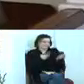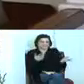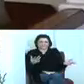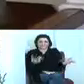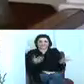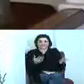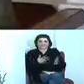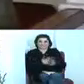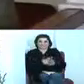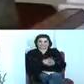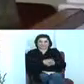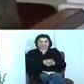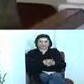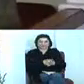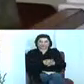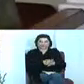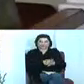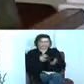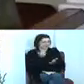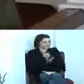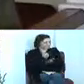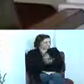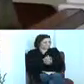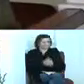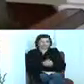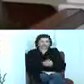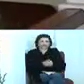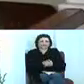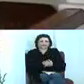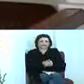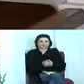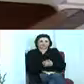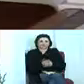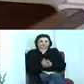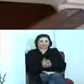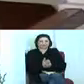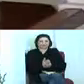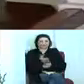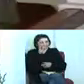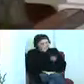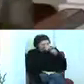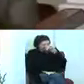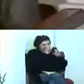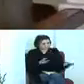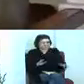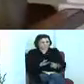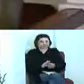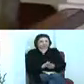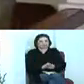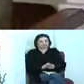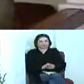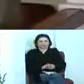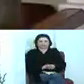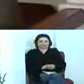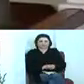be the ham. Be the ham. God bless you.